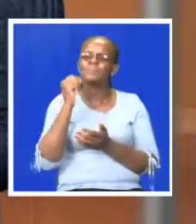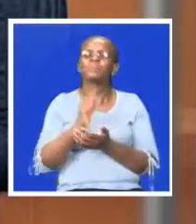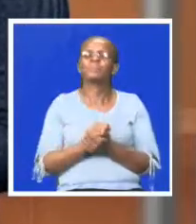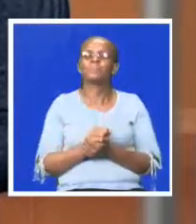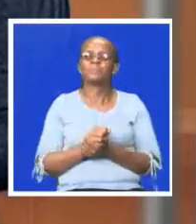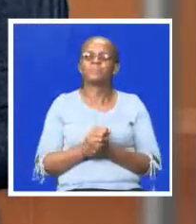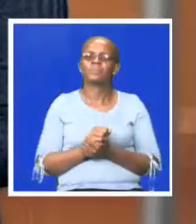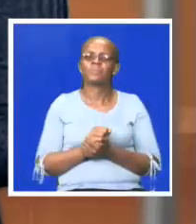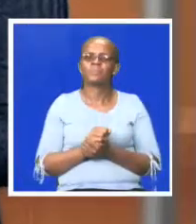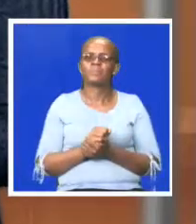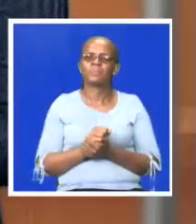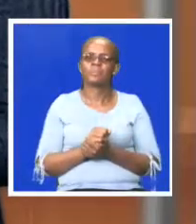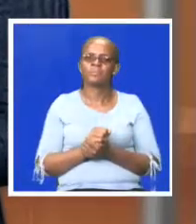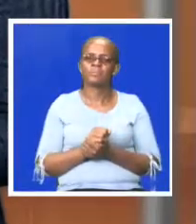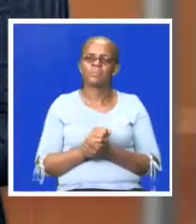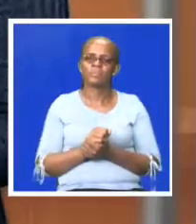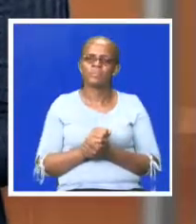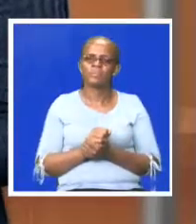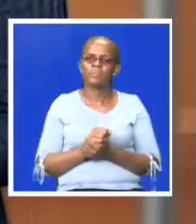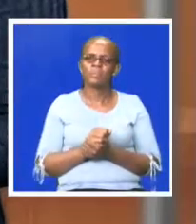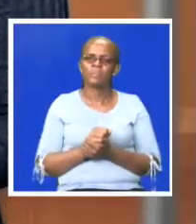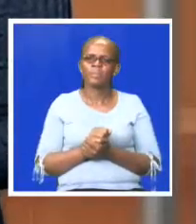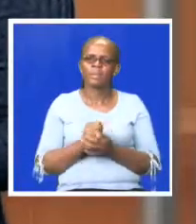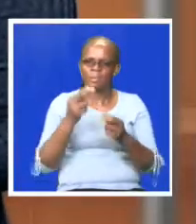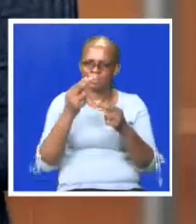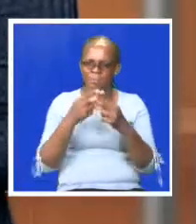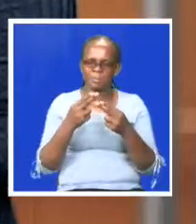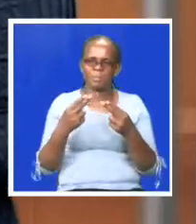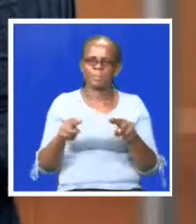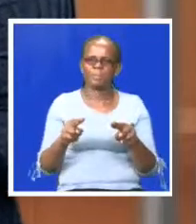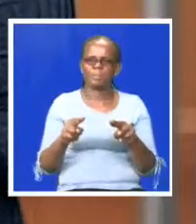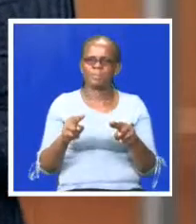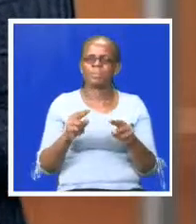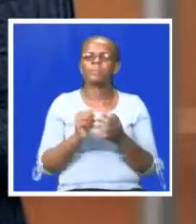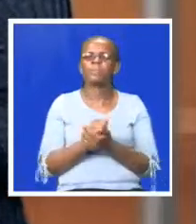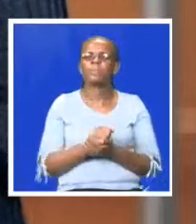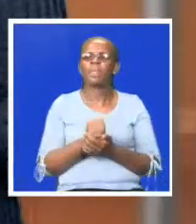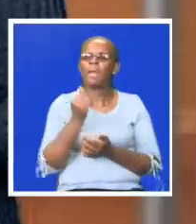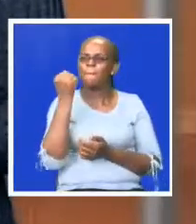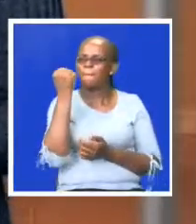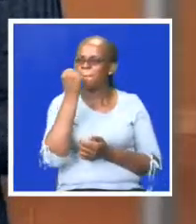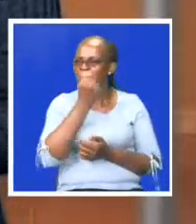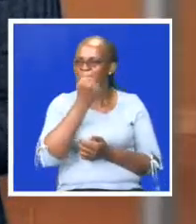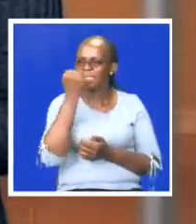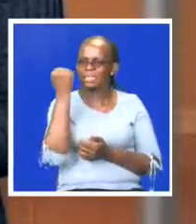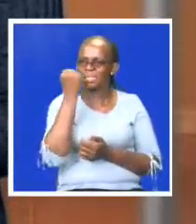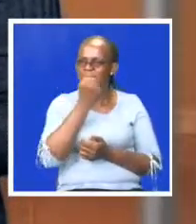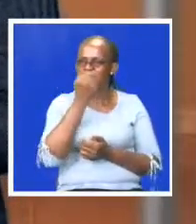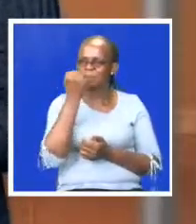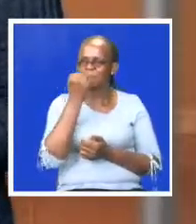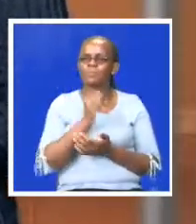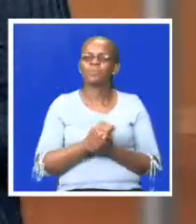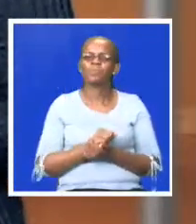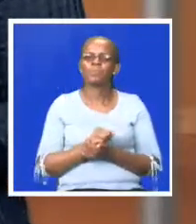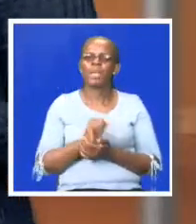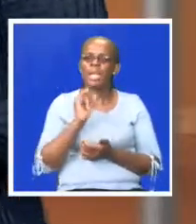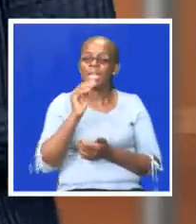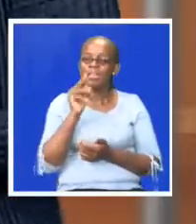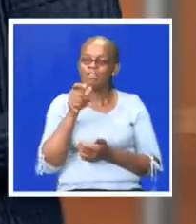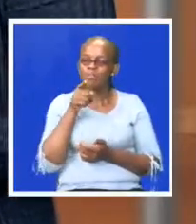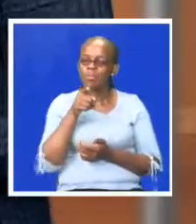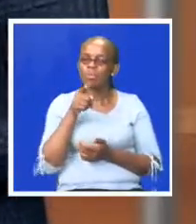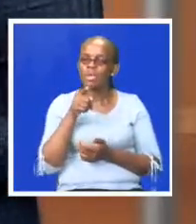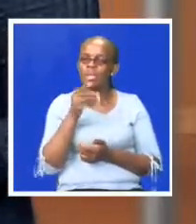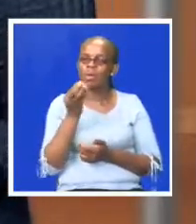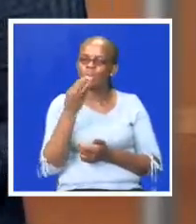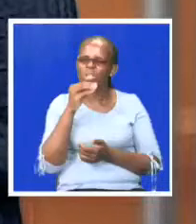beans, and here eggs and meat. When you eat these, they